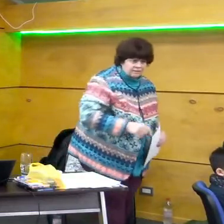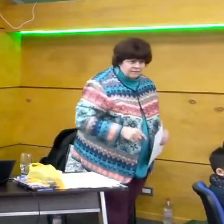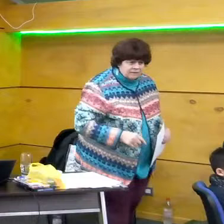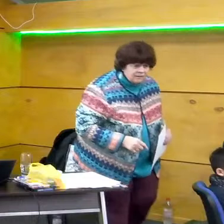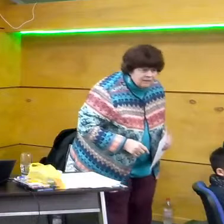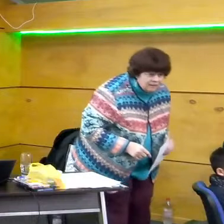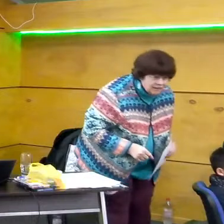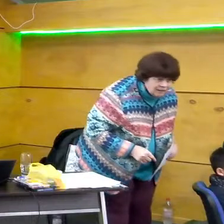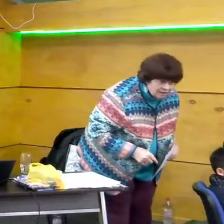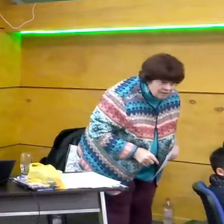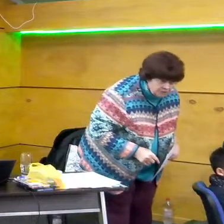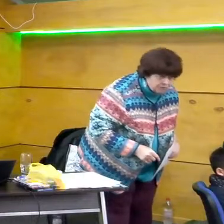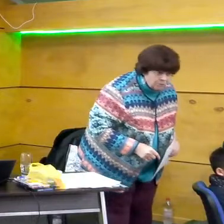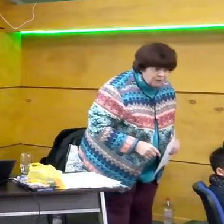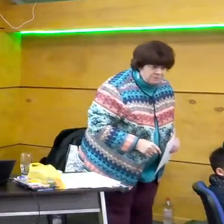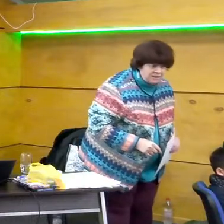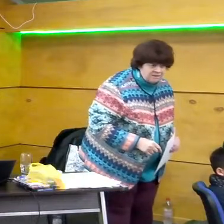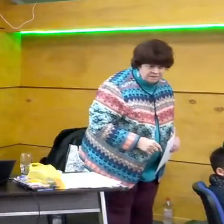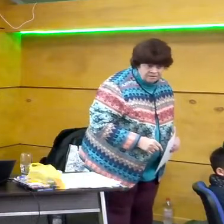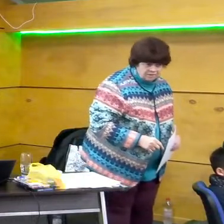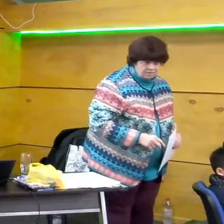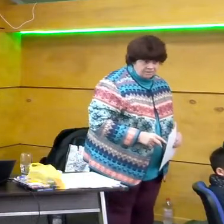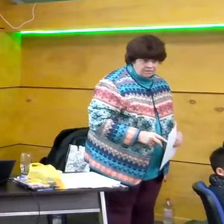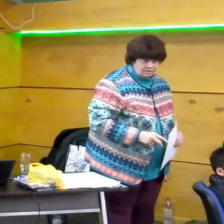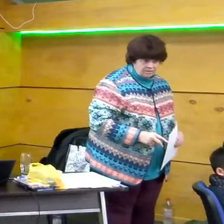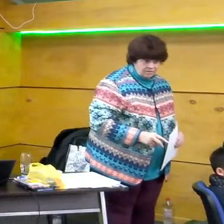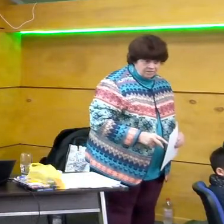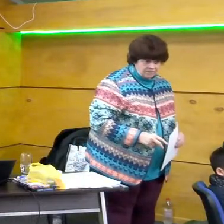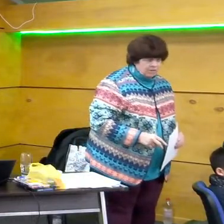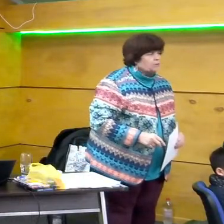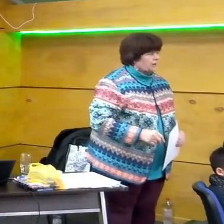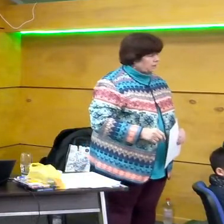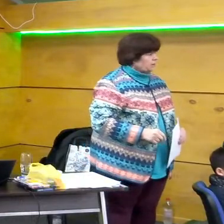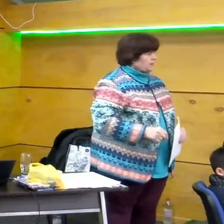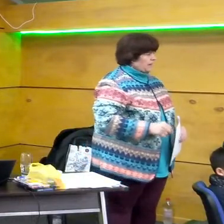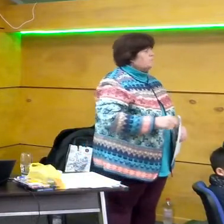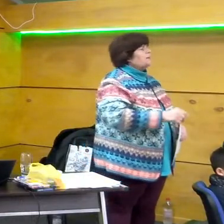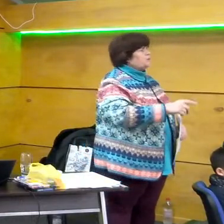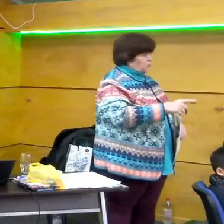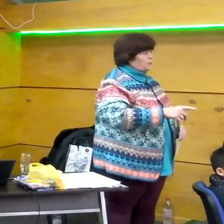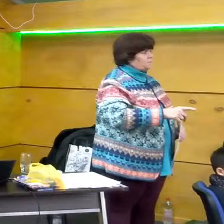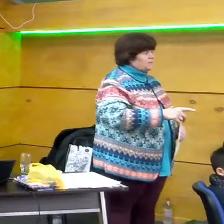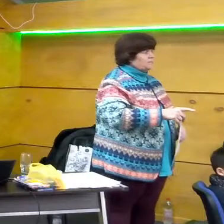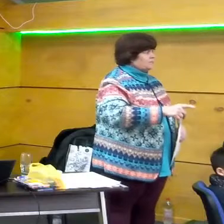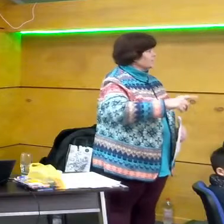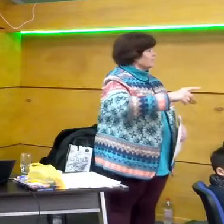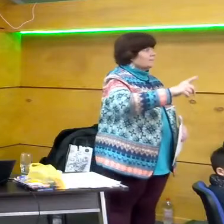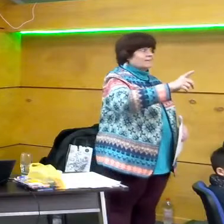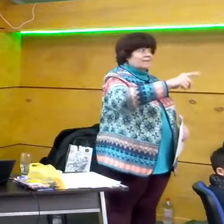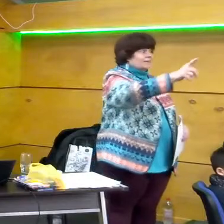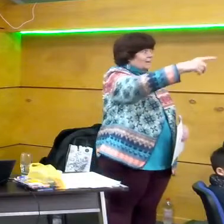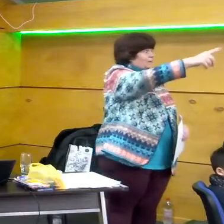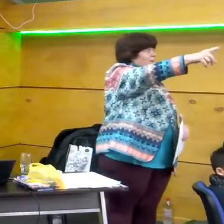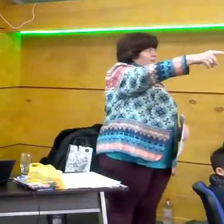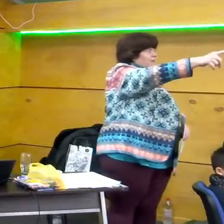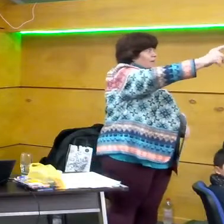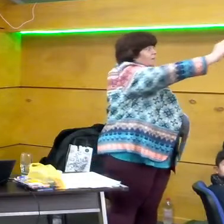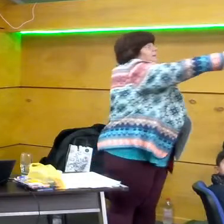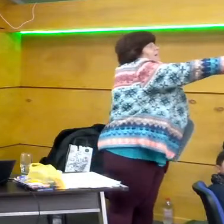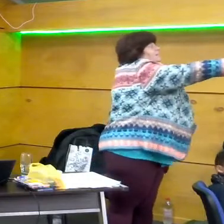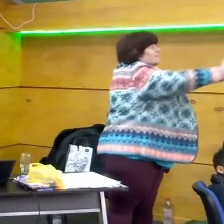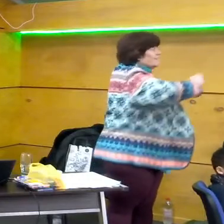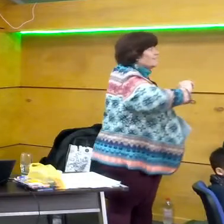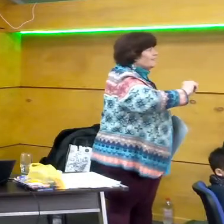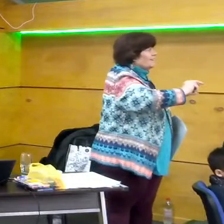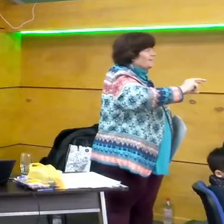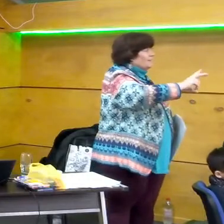Yeah. Do you know what it means? No. Okay. Anybody know what it means? Anybody in the crowd?